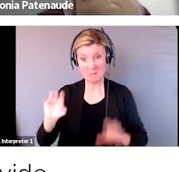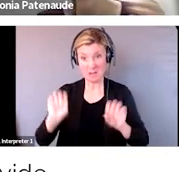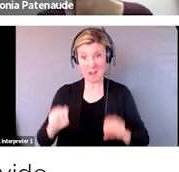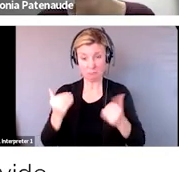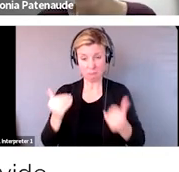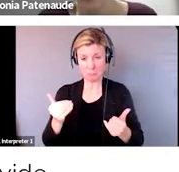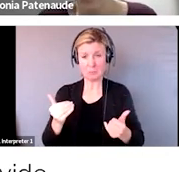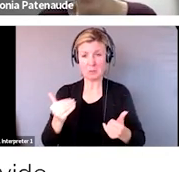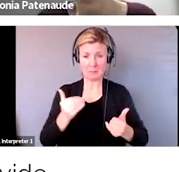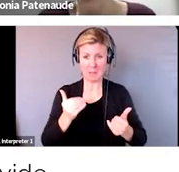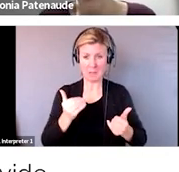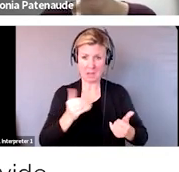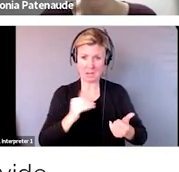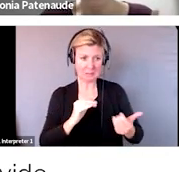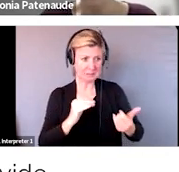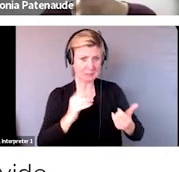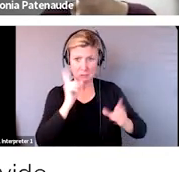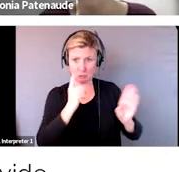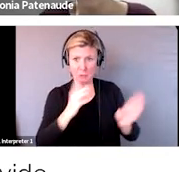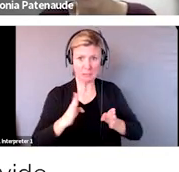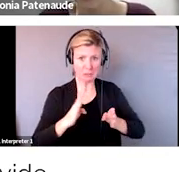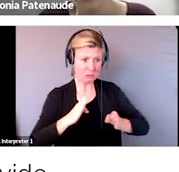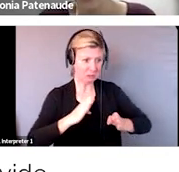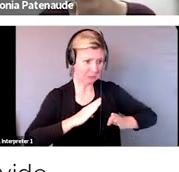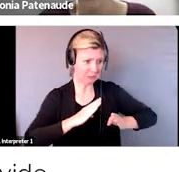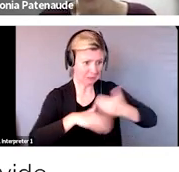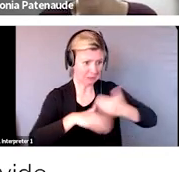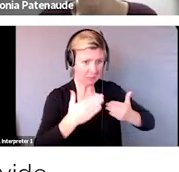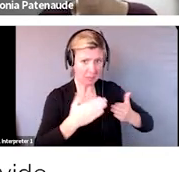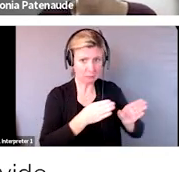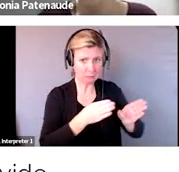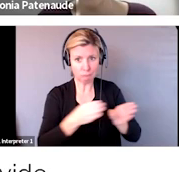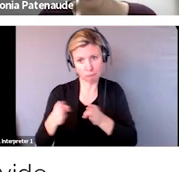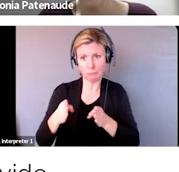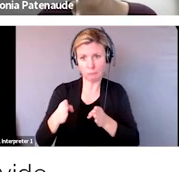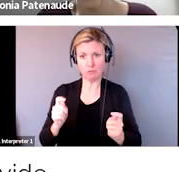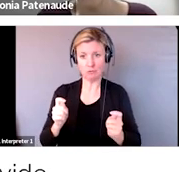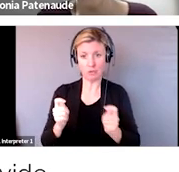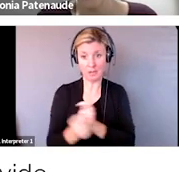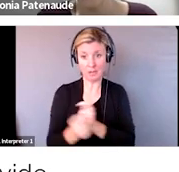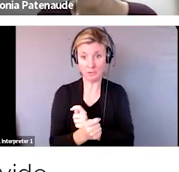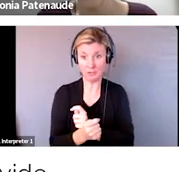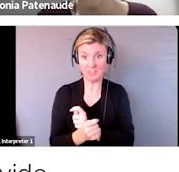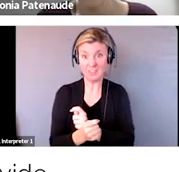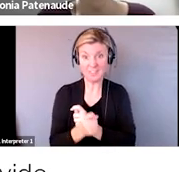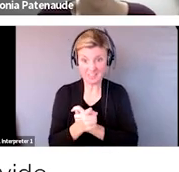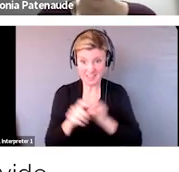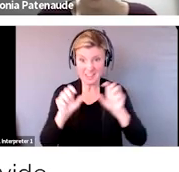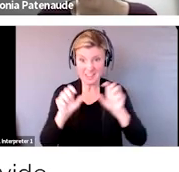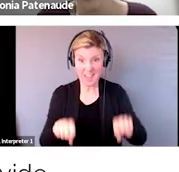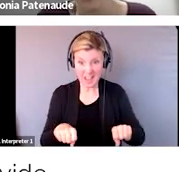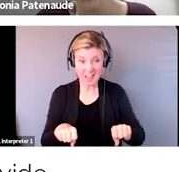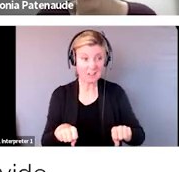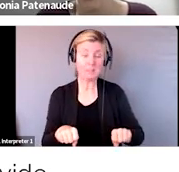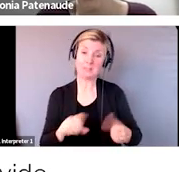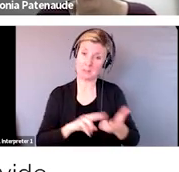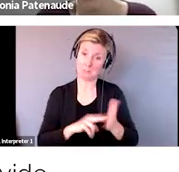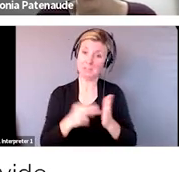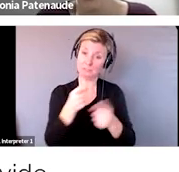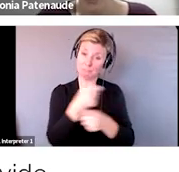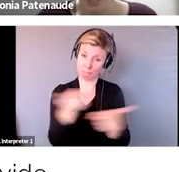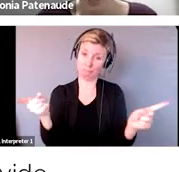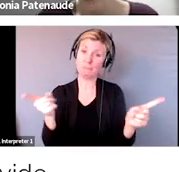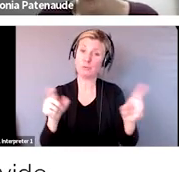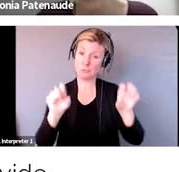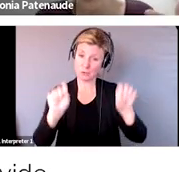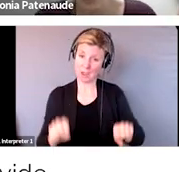then your companies, you can certainly feel free and should adjust your patent strategy or your IP filing